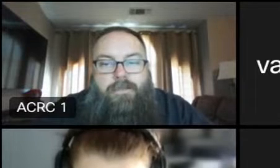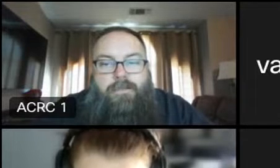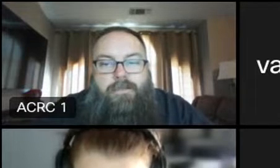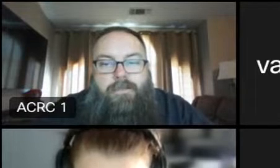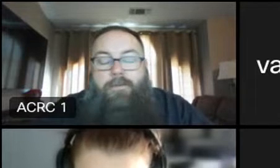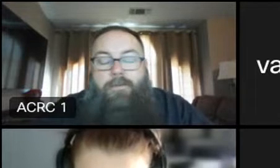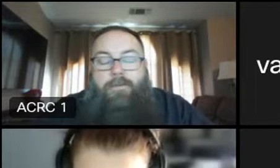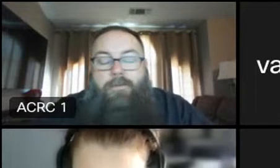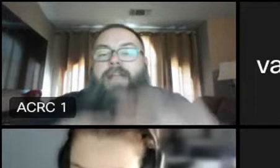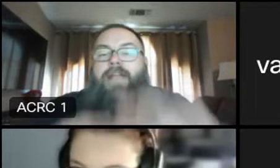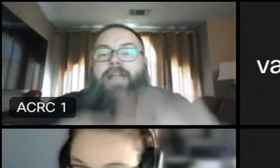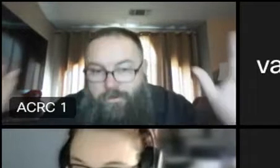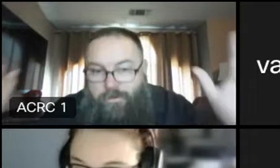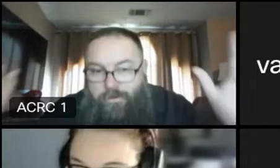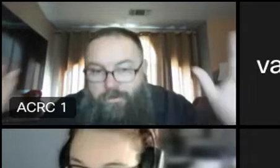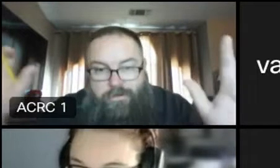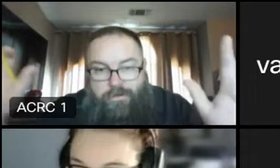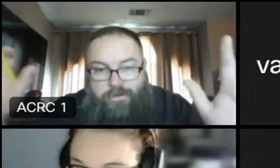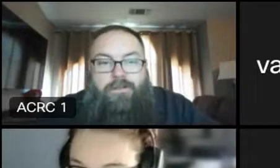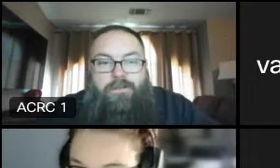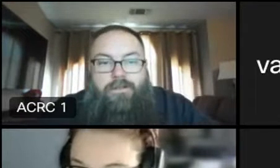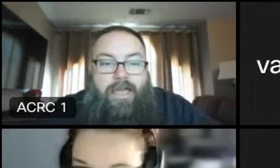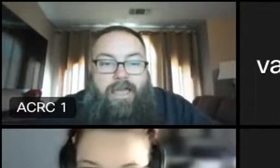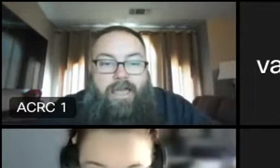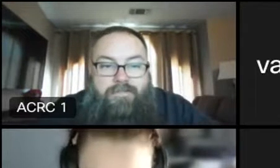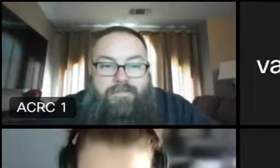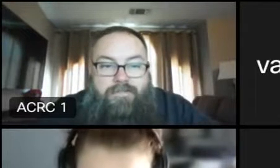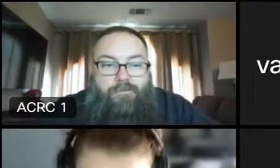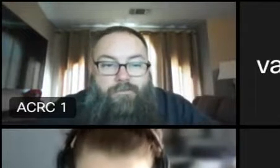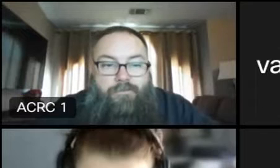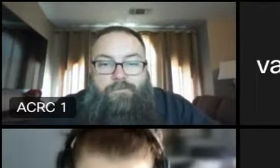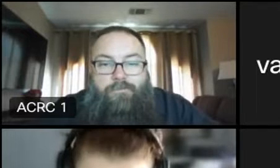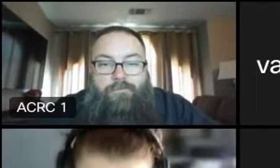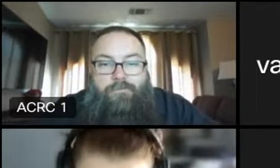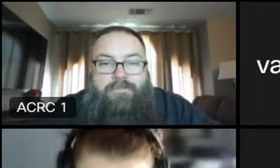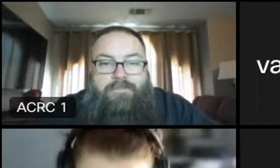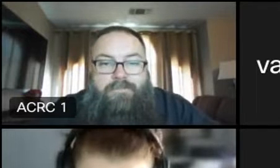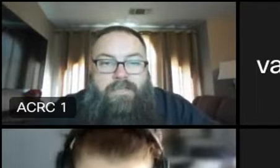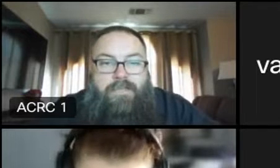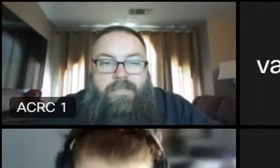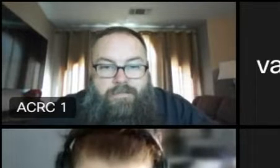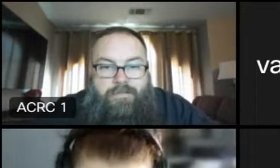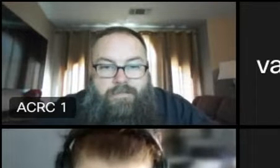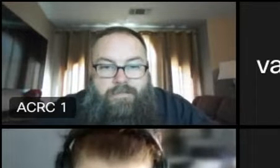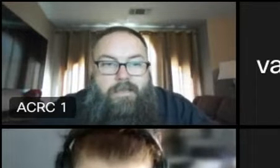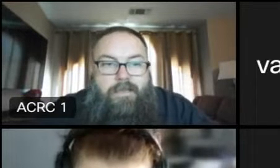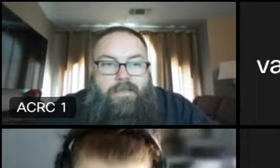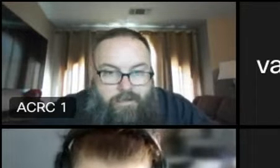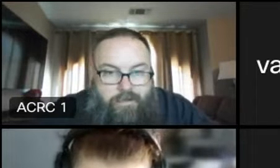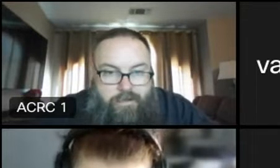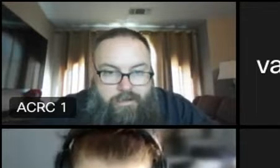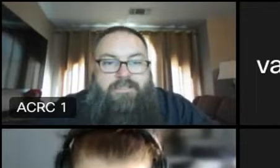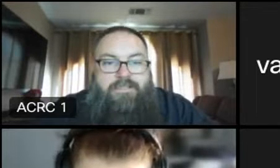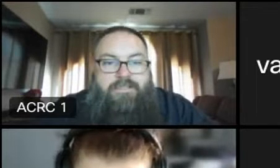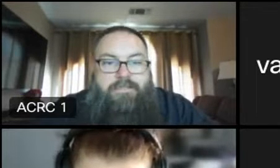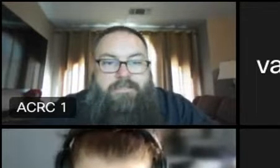if I hope that everyone has already started looking at this for their own programs, but it really is